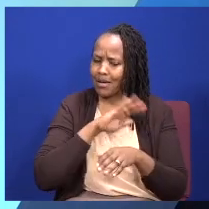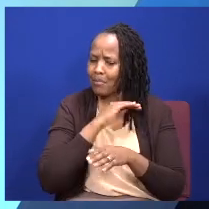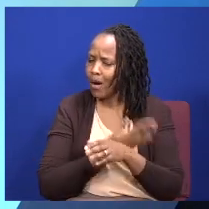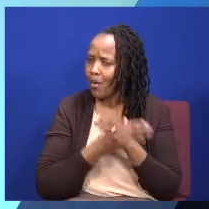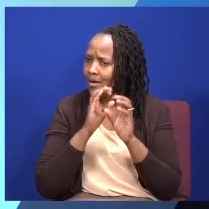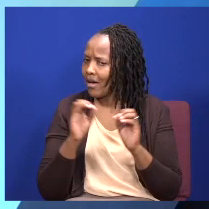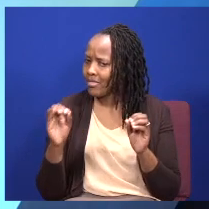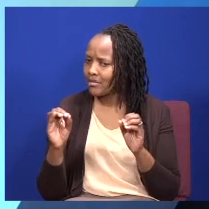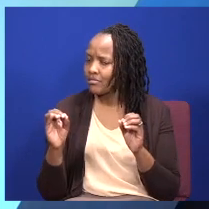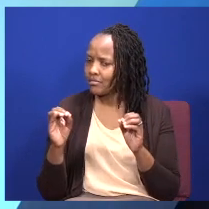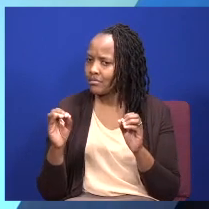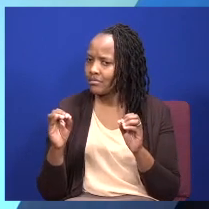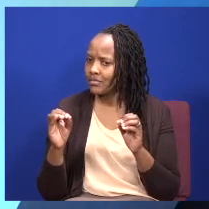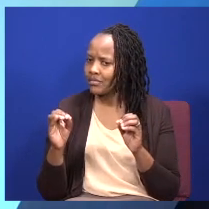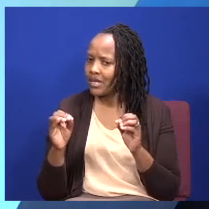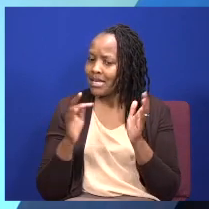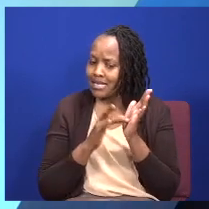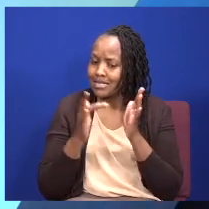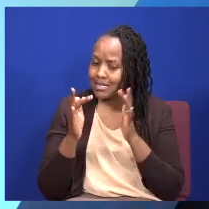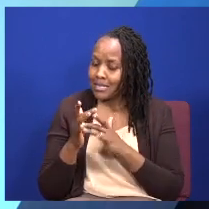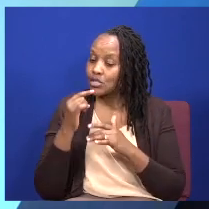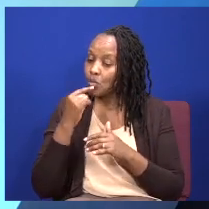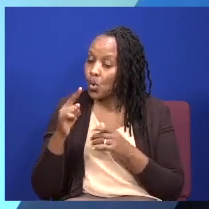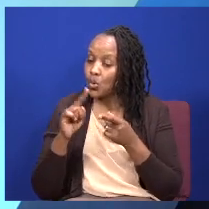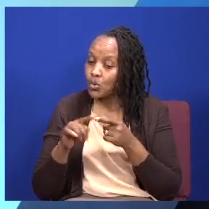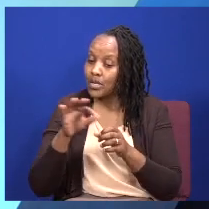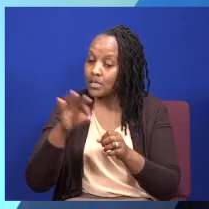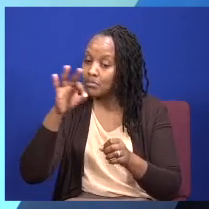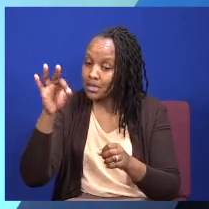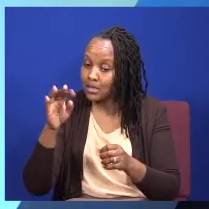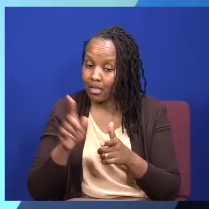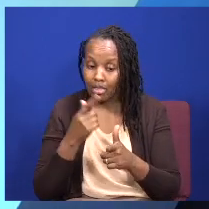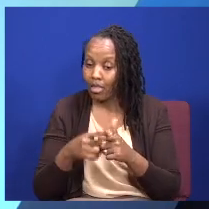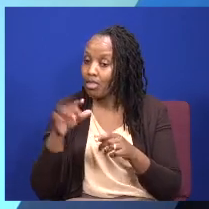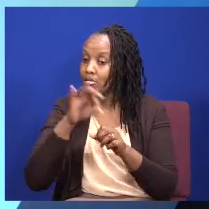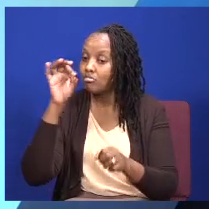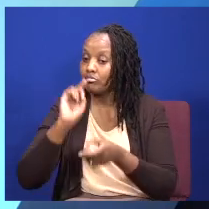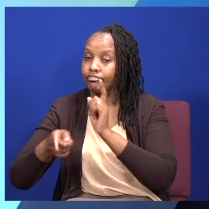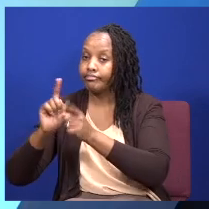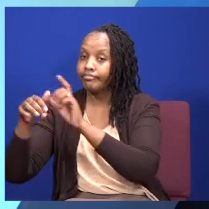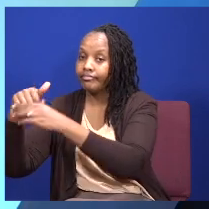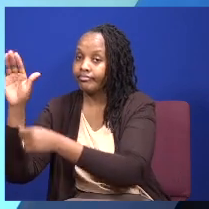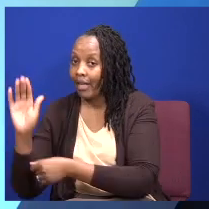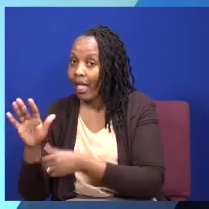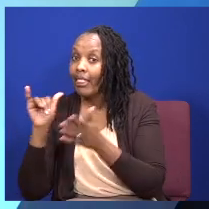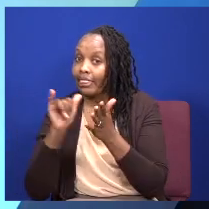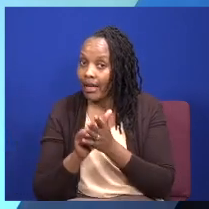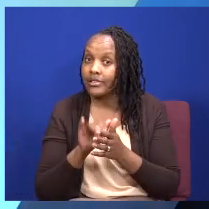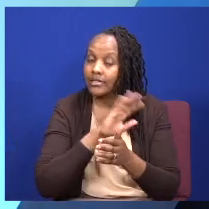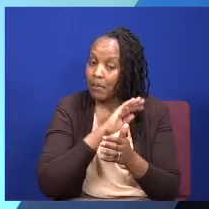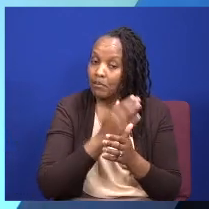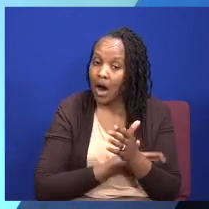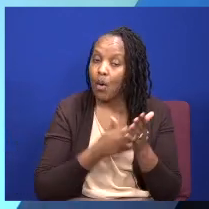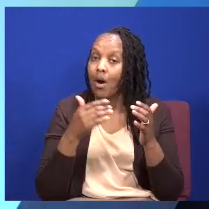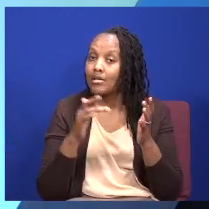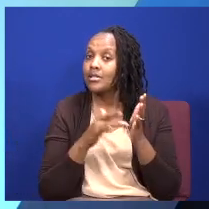Jesus spoke. Jesus spoke to the spirit, and all the spirit had to do was take off and run away. That's the power Jesus had. He has